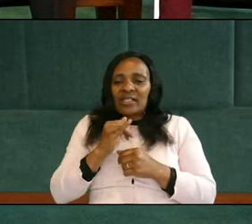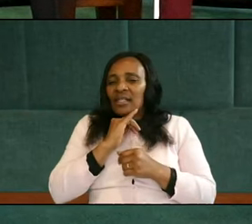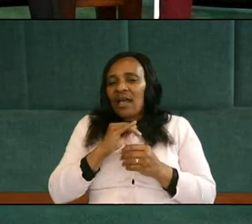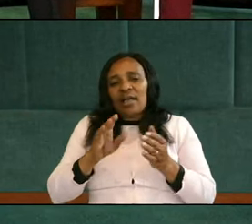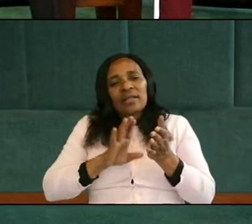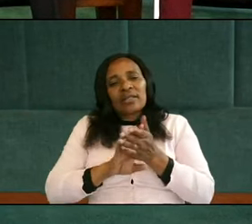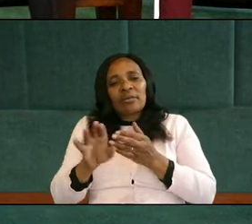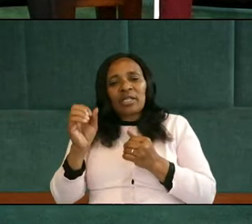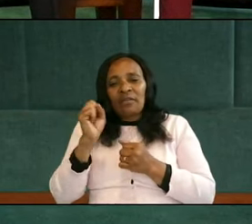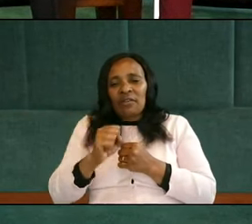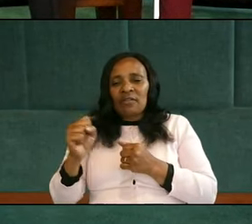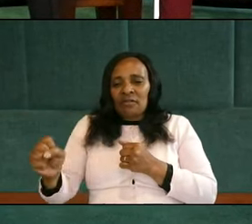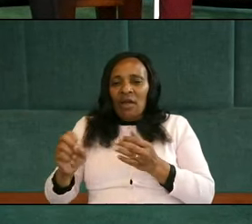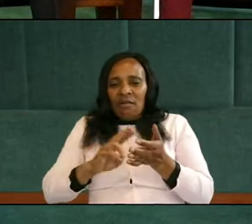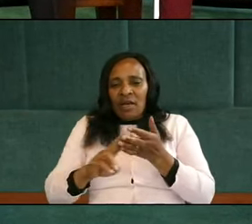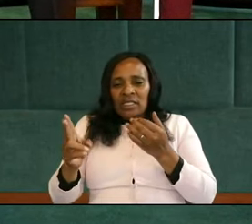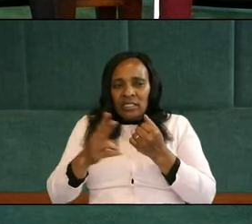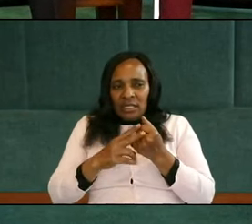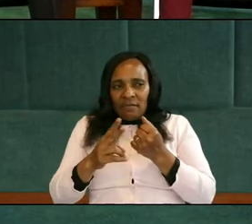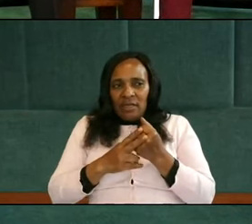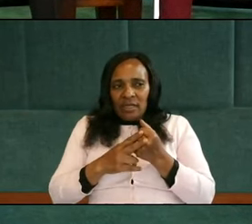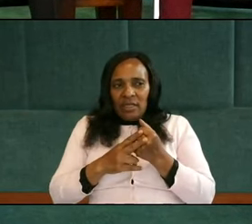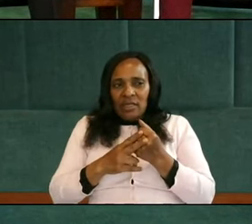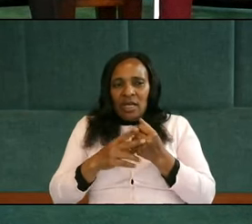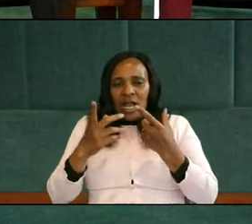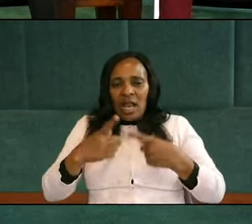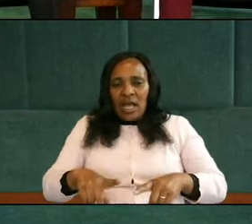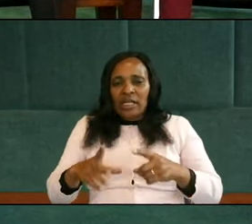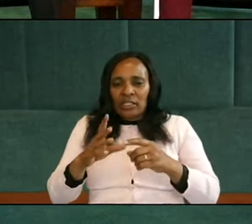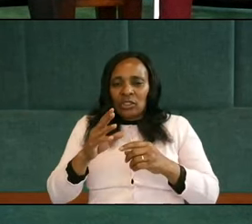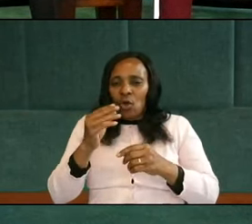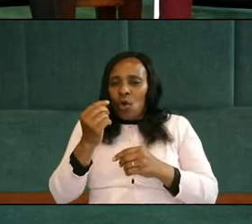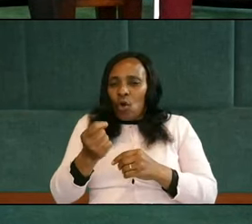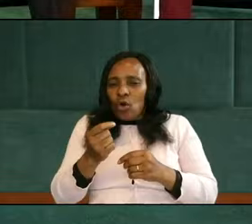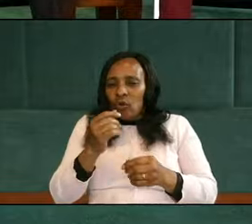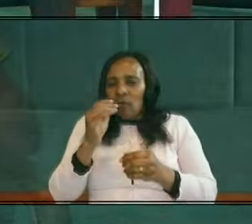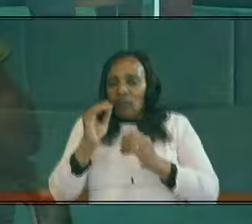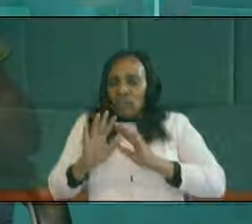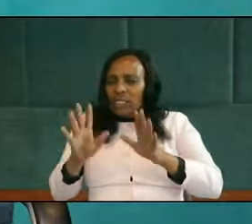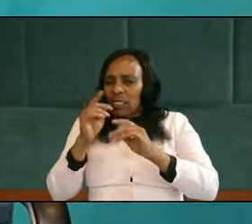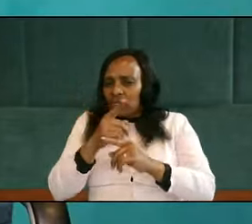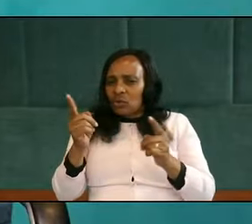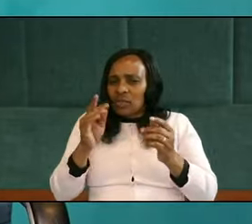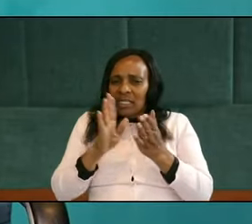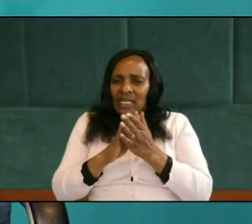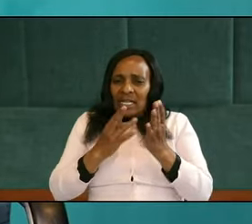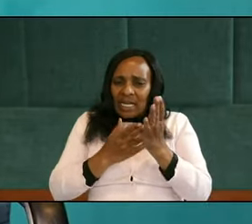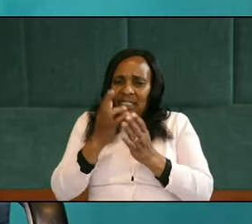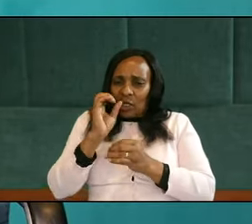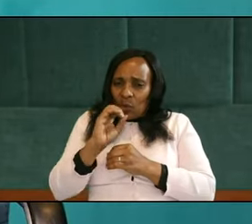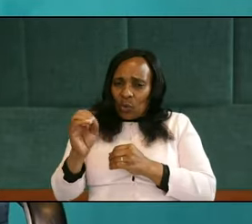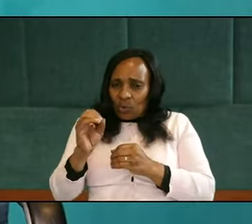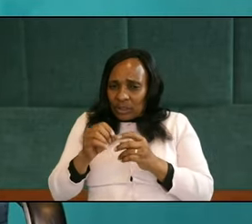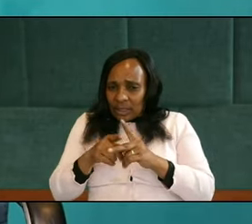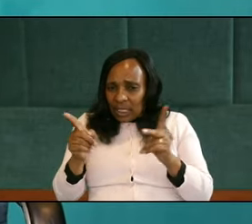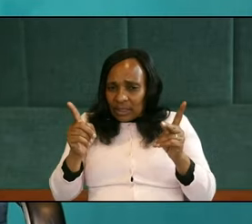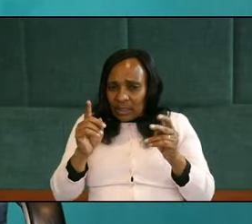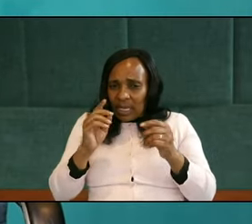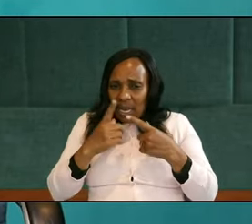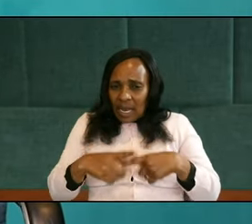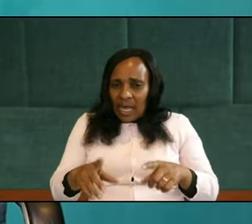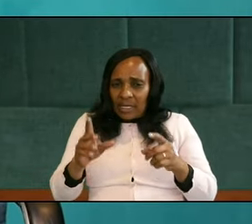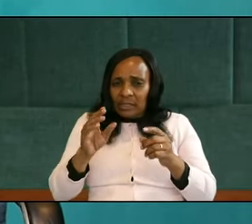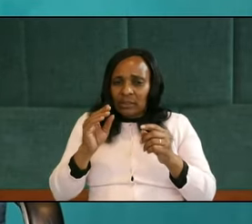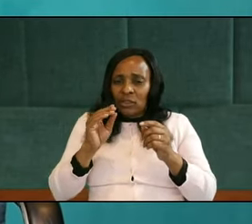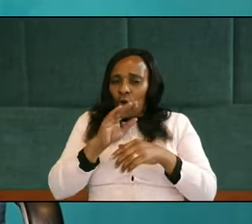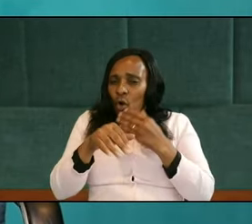chapter 55, verse 7. Mm-hmm. Let the wicked forsake his way, and the unrighteous man his thoughts, and let him return